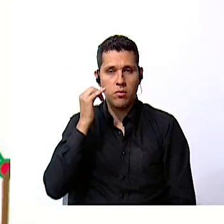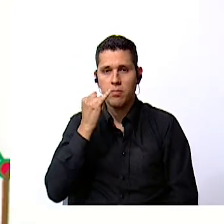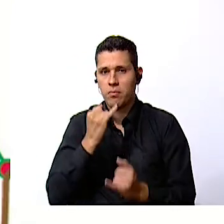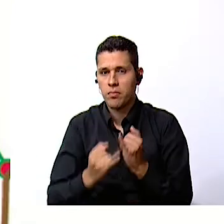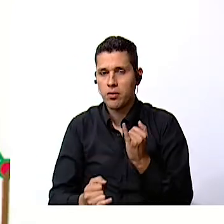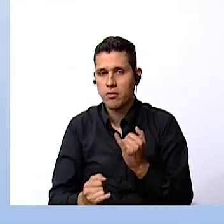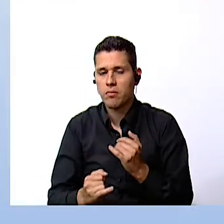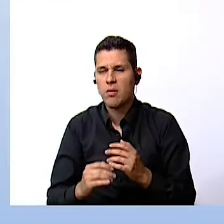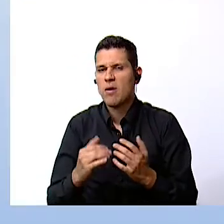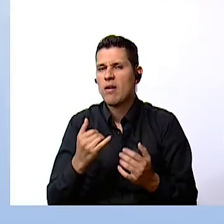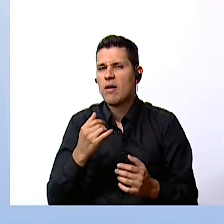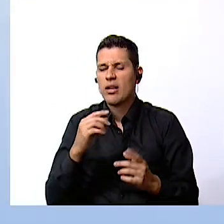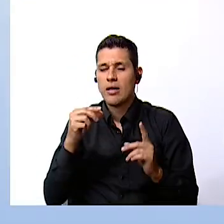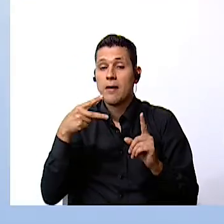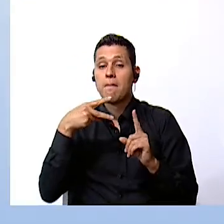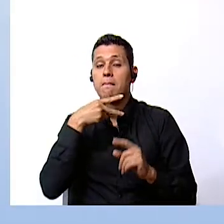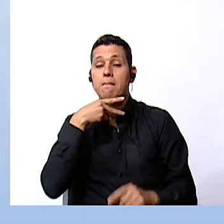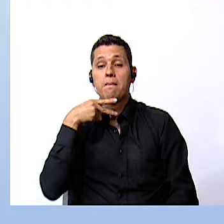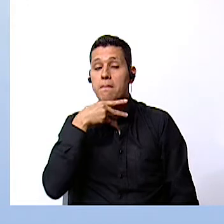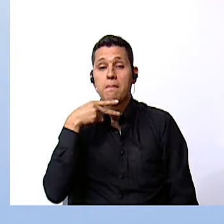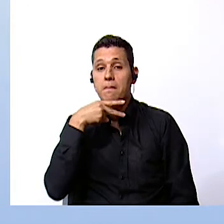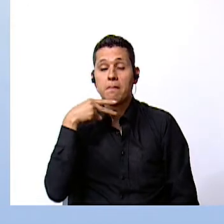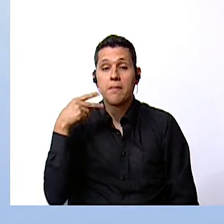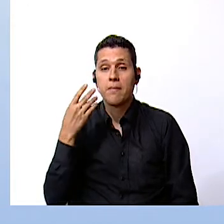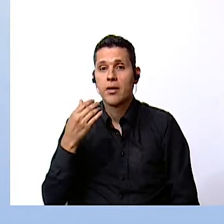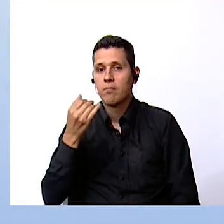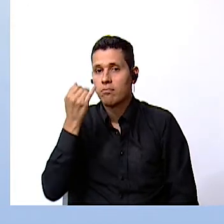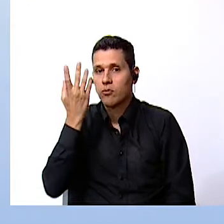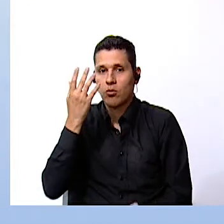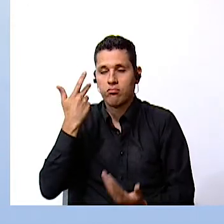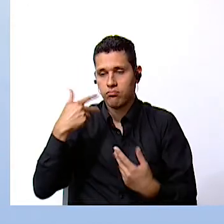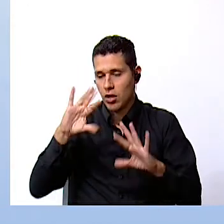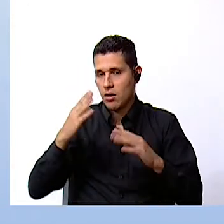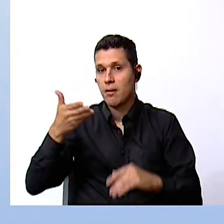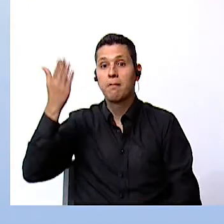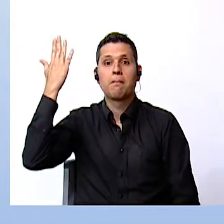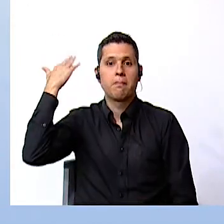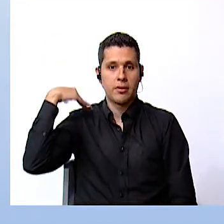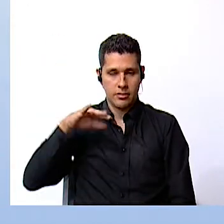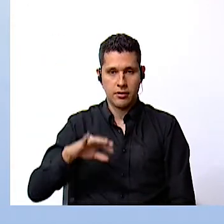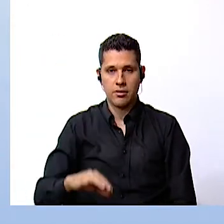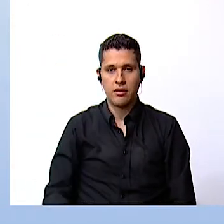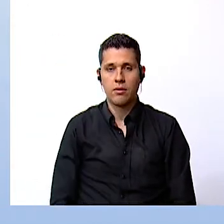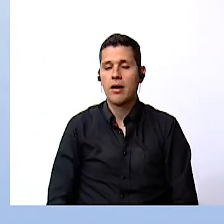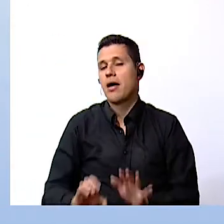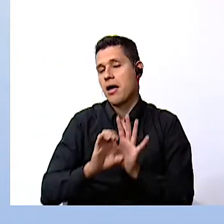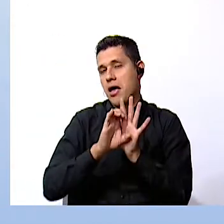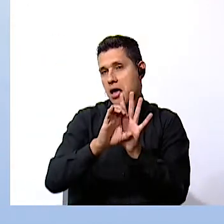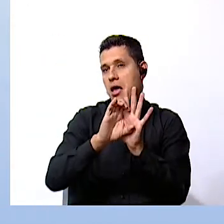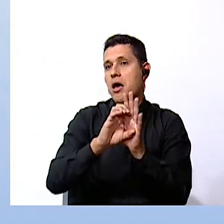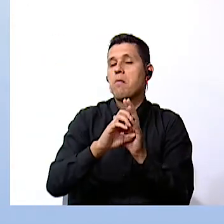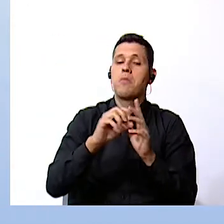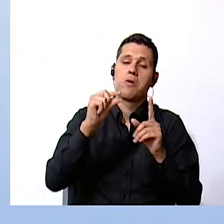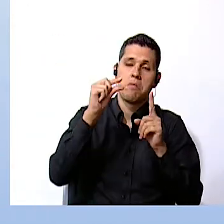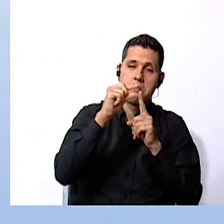in the past. For example, we have words like hunted,